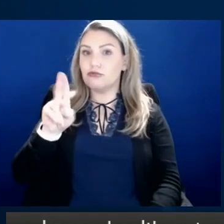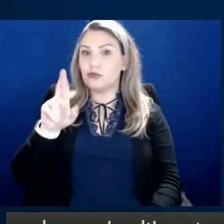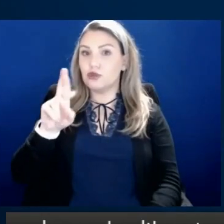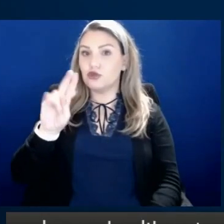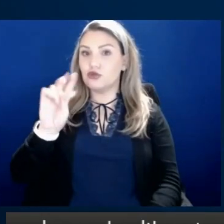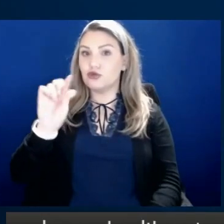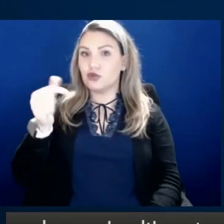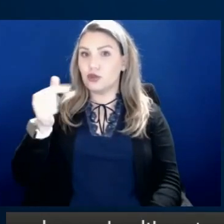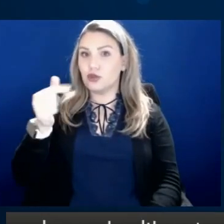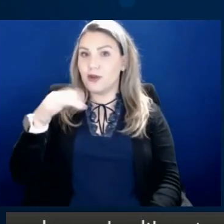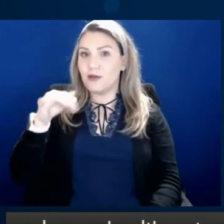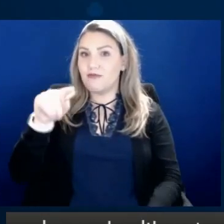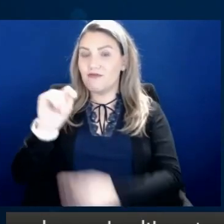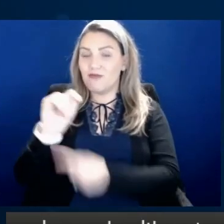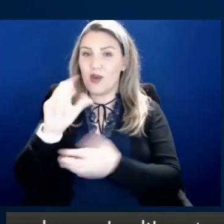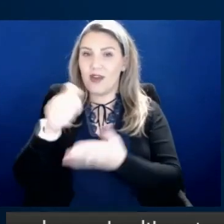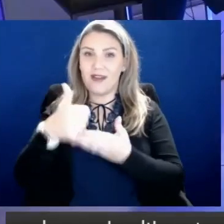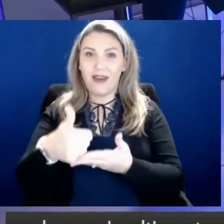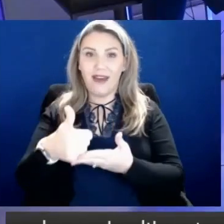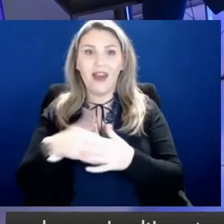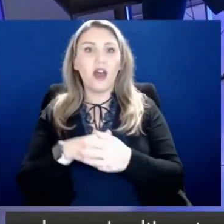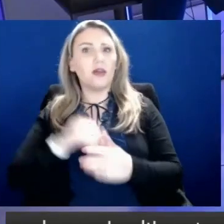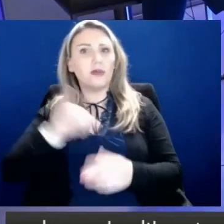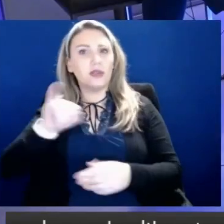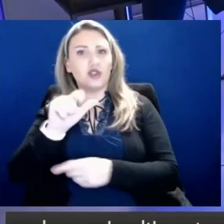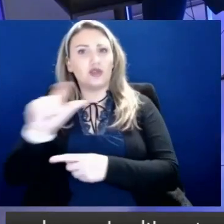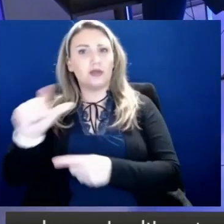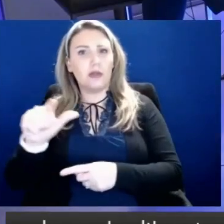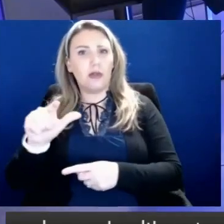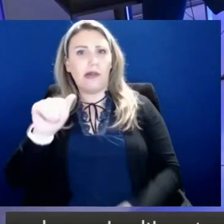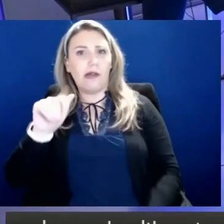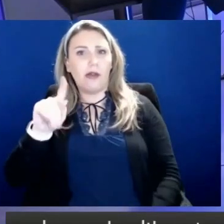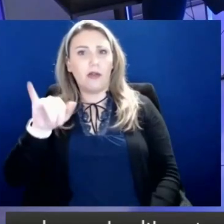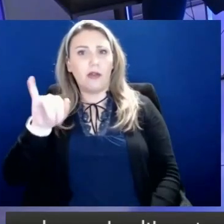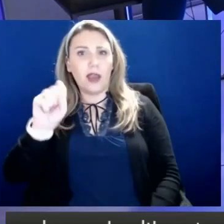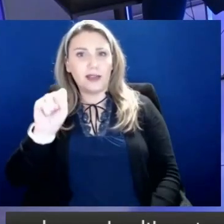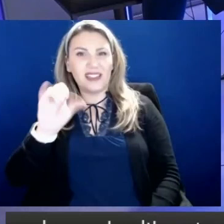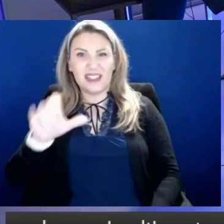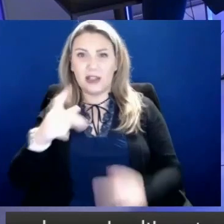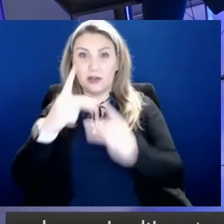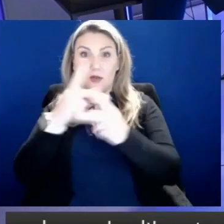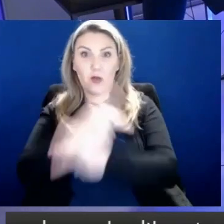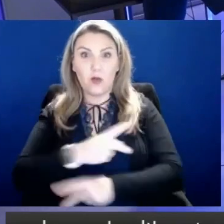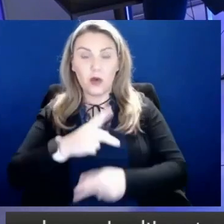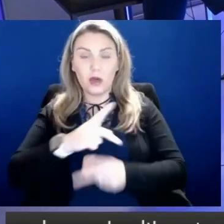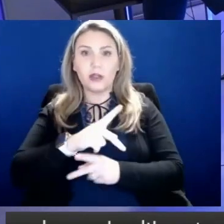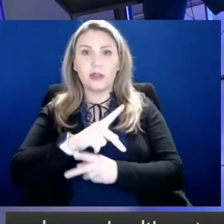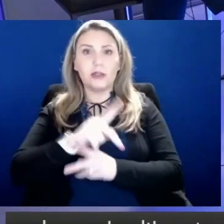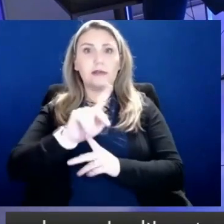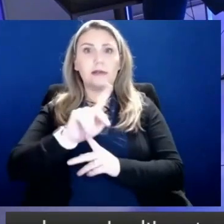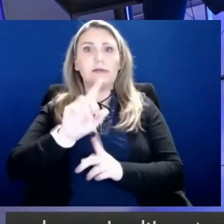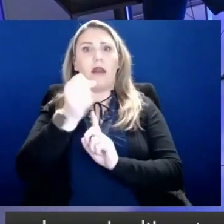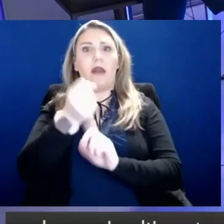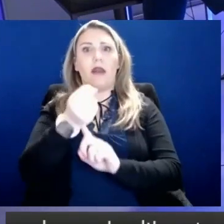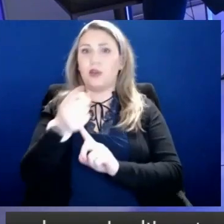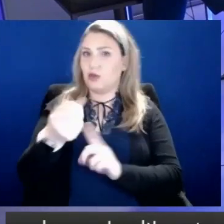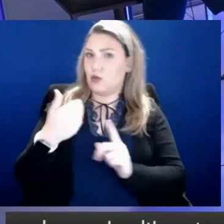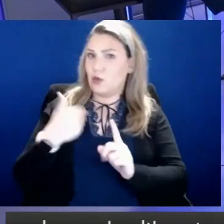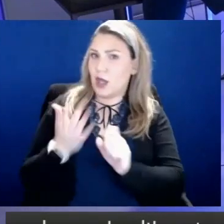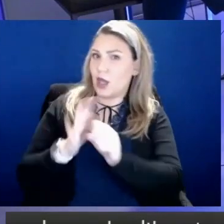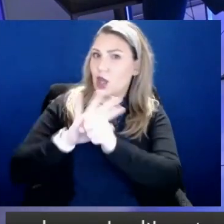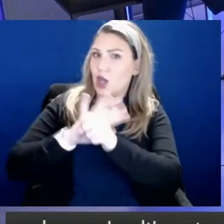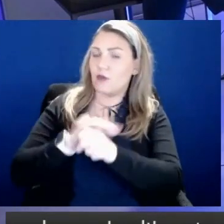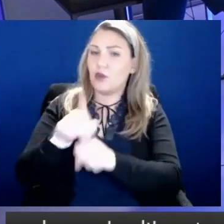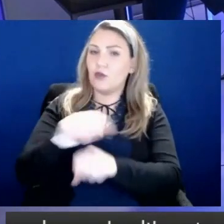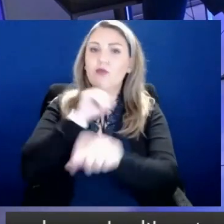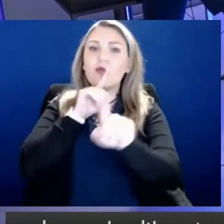Jill here in just a moment, but Alexis, I mean, that's a worst case scenario. Yeah, you also had COVID, but you've been reporting on people